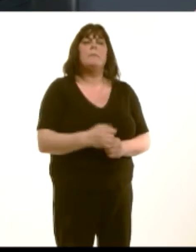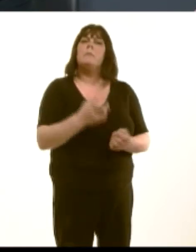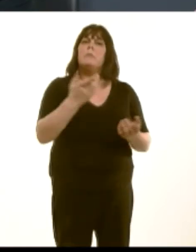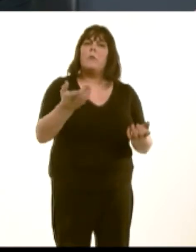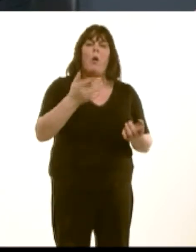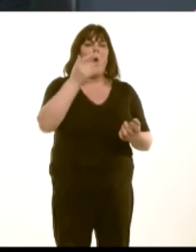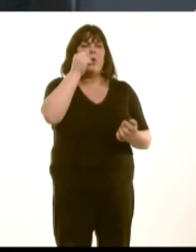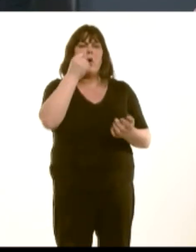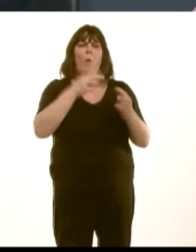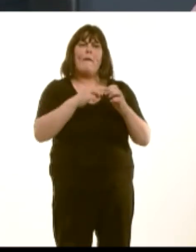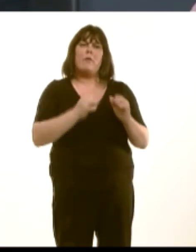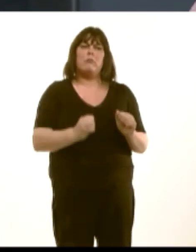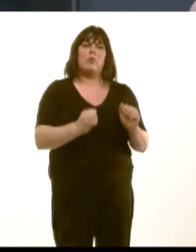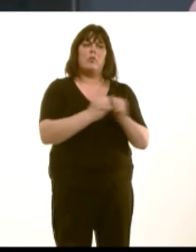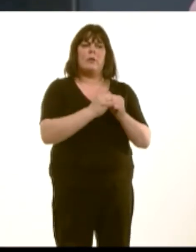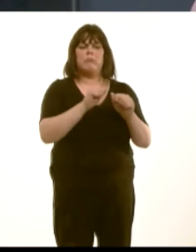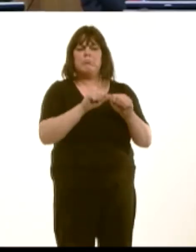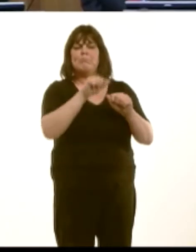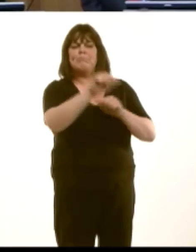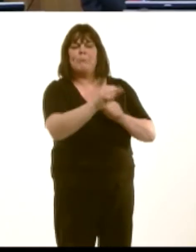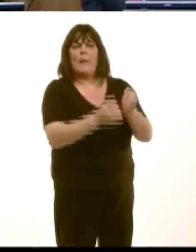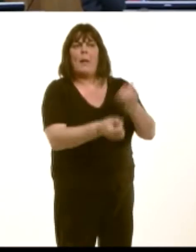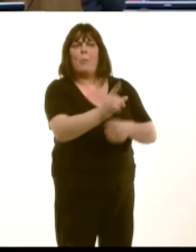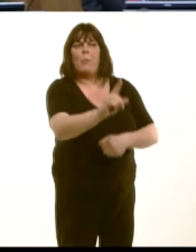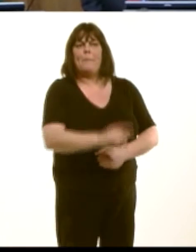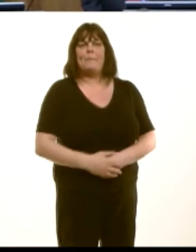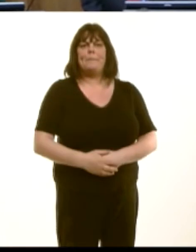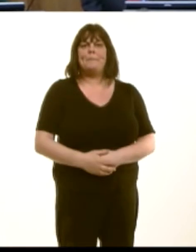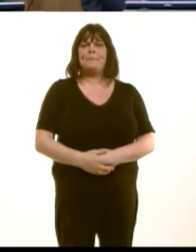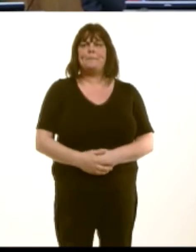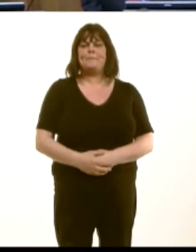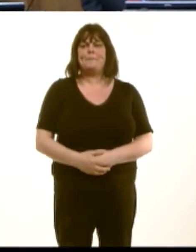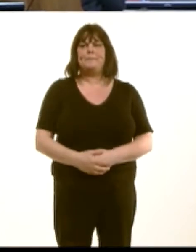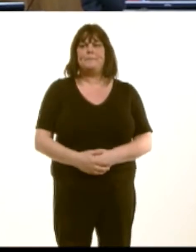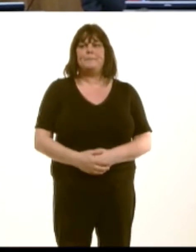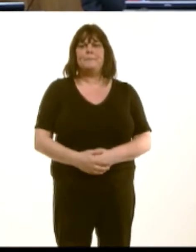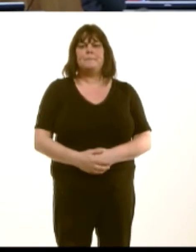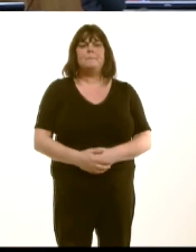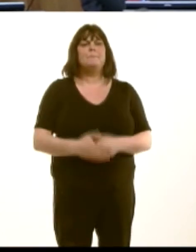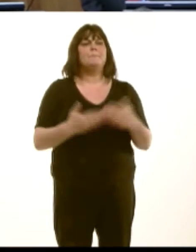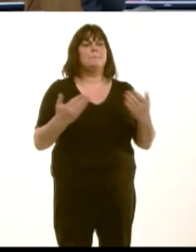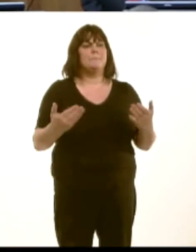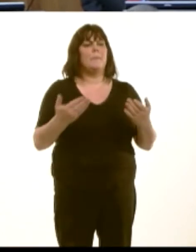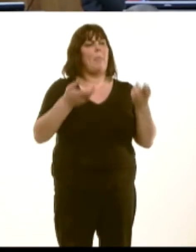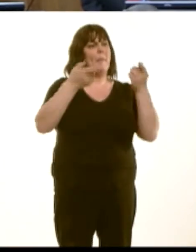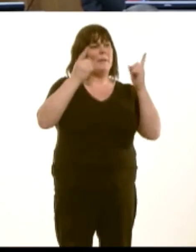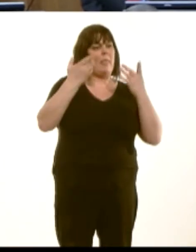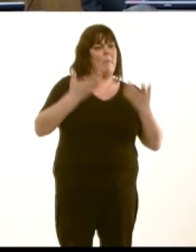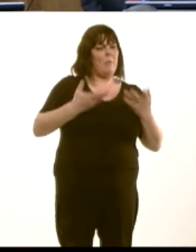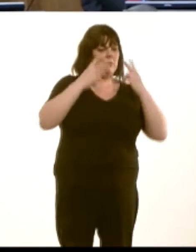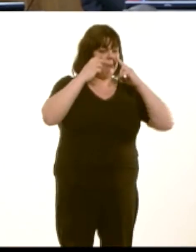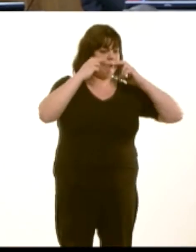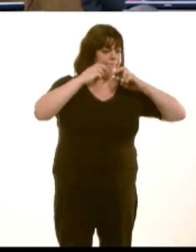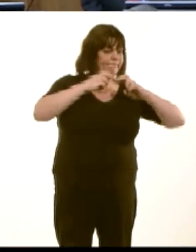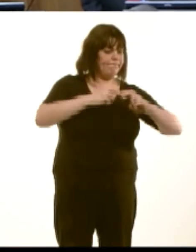would be the next steps in taking this forward? Well, I can say the Minister at the moment is currently considering the findings of